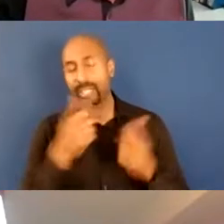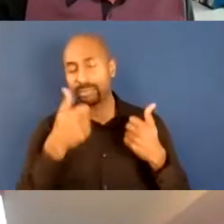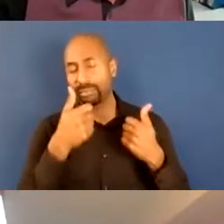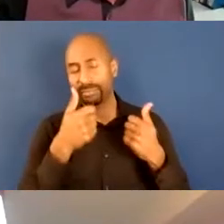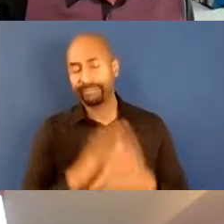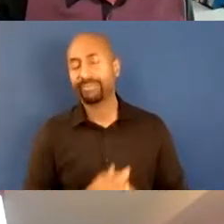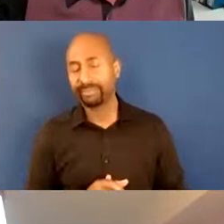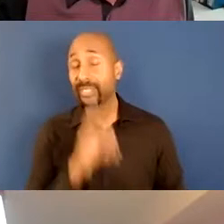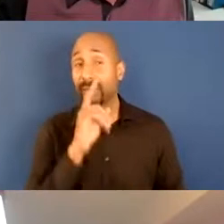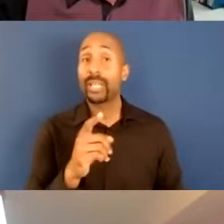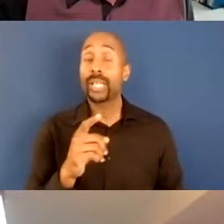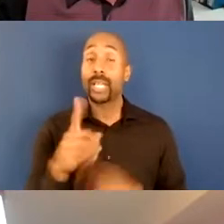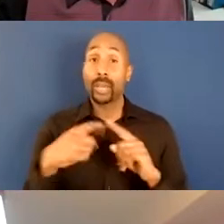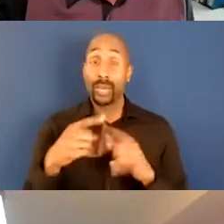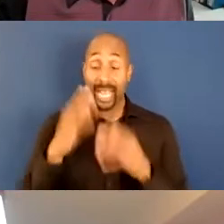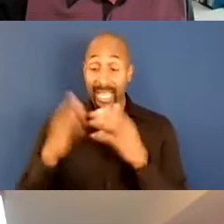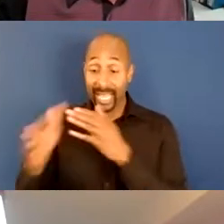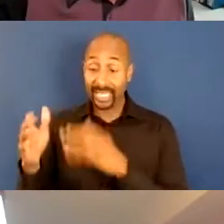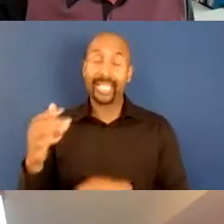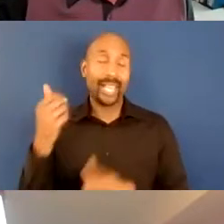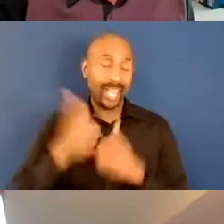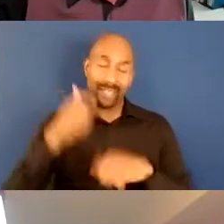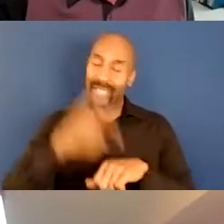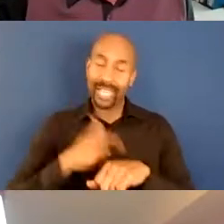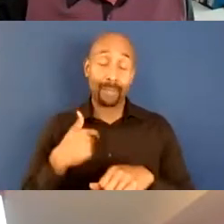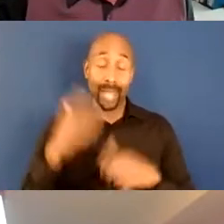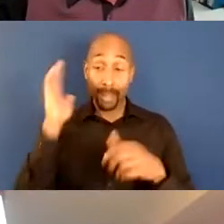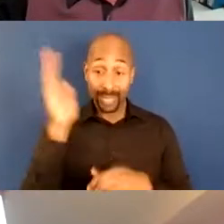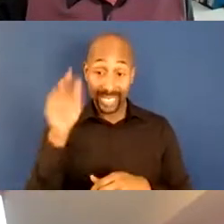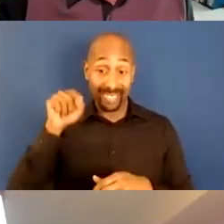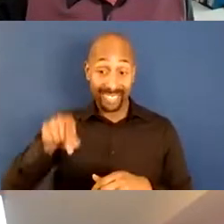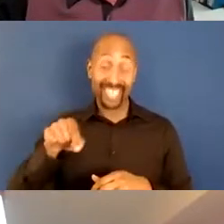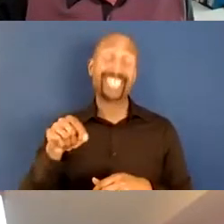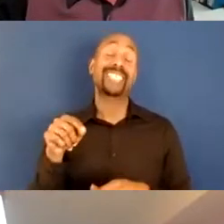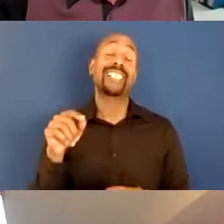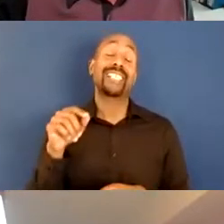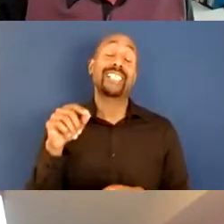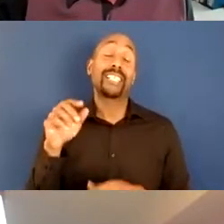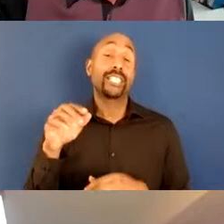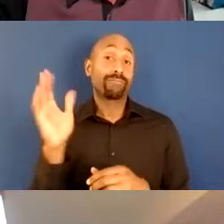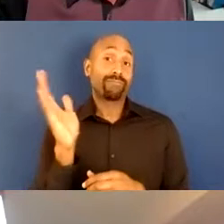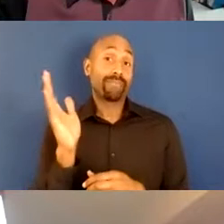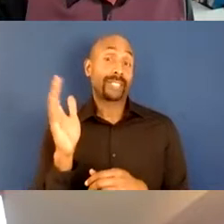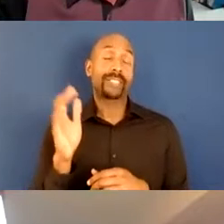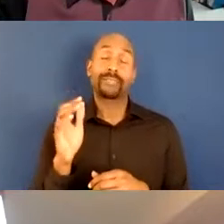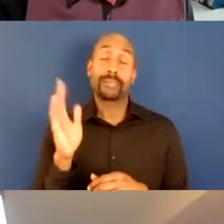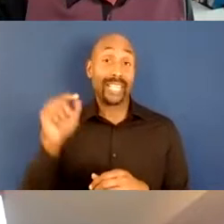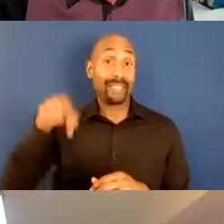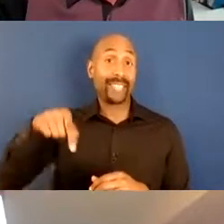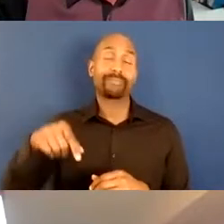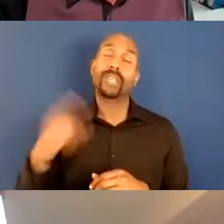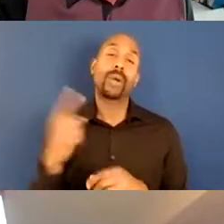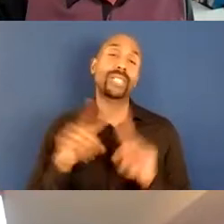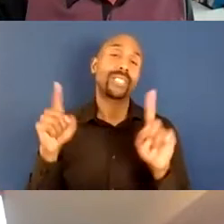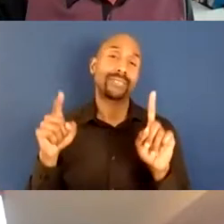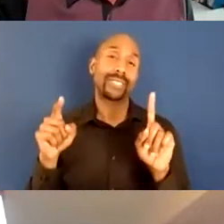I really meant what I said at the end about each time I give this talk, it's different. And so because it's the first time I've given a talk